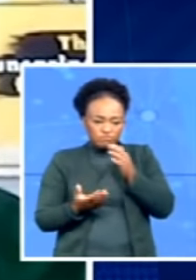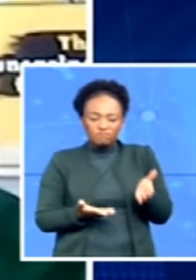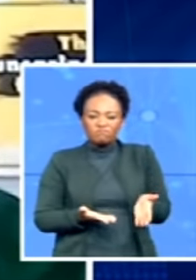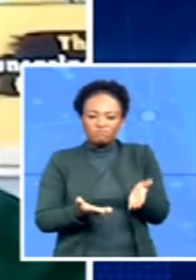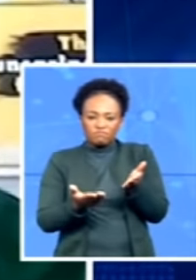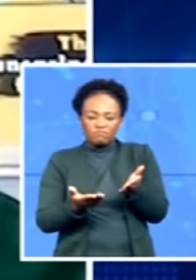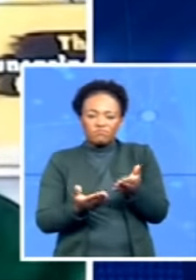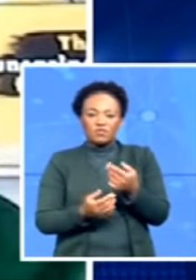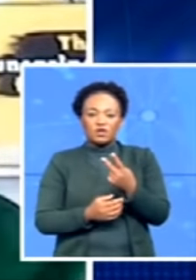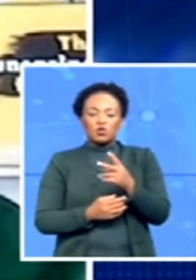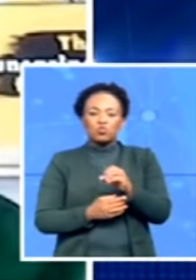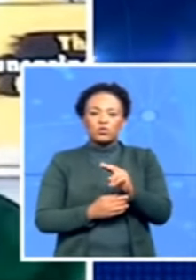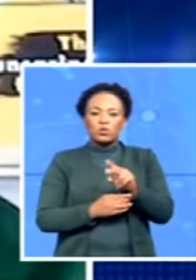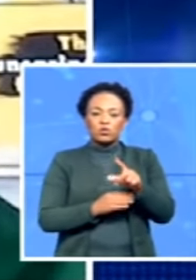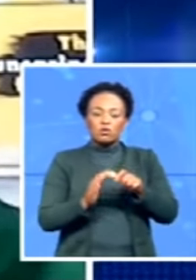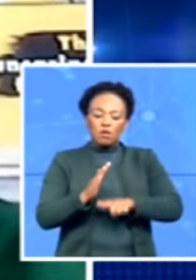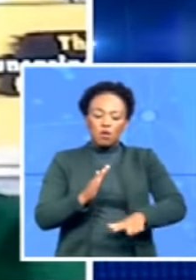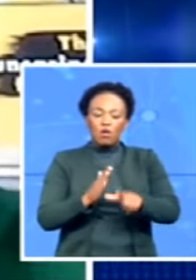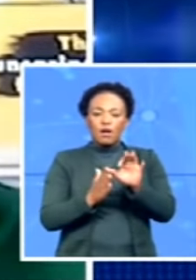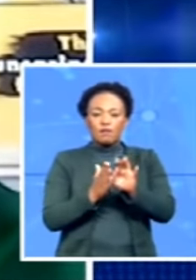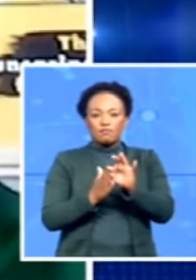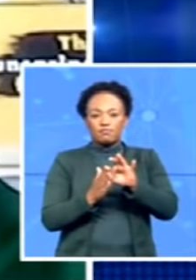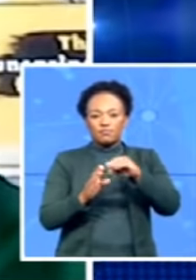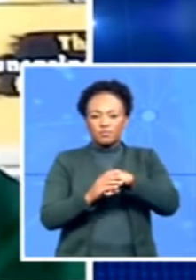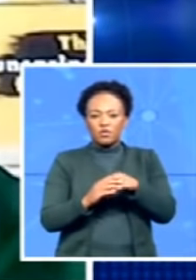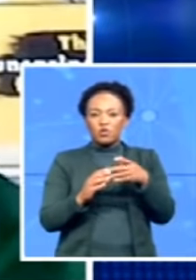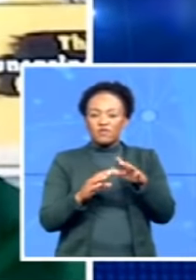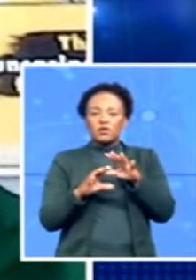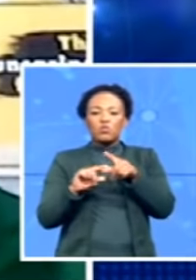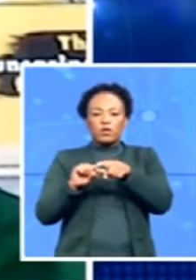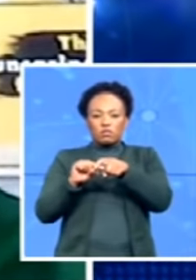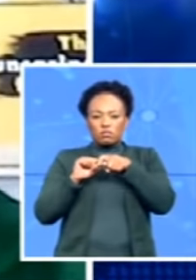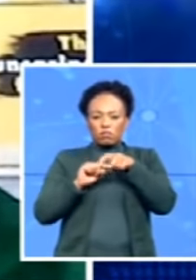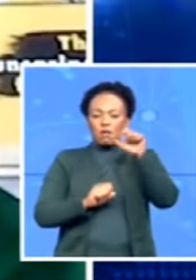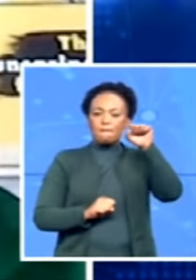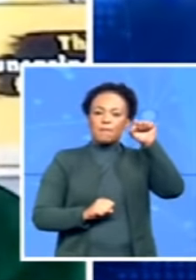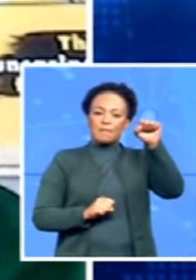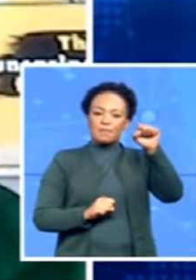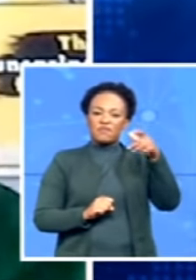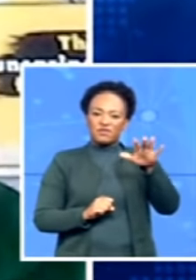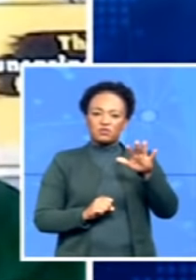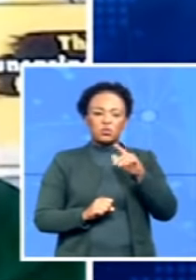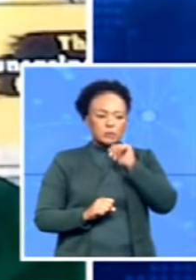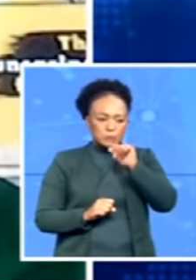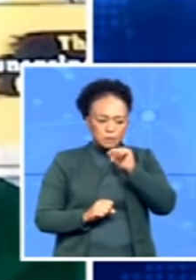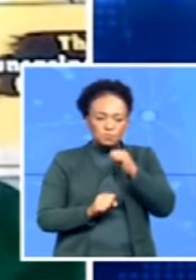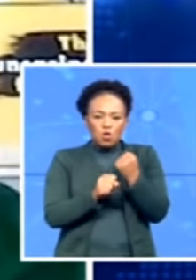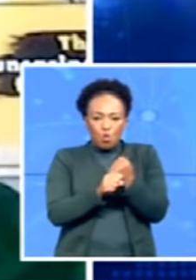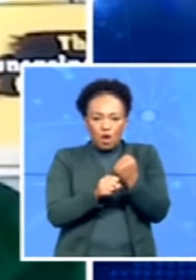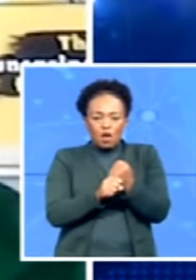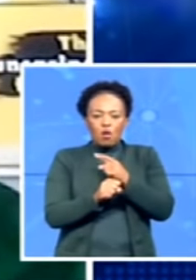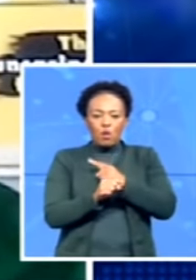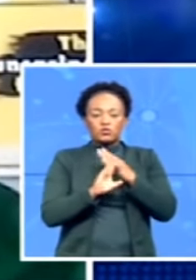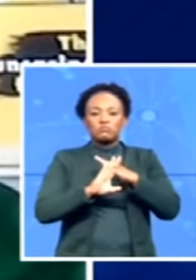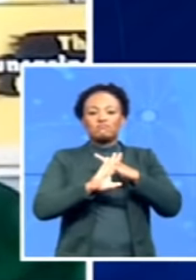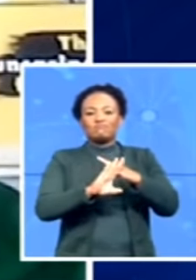government elections by suspending our industrial action and roll up our sleeves in defense of the ANC. However, we will